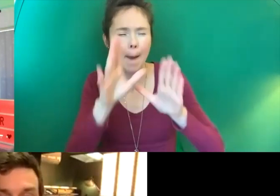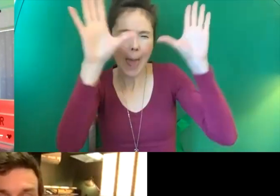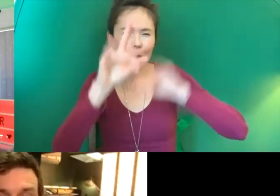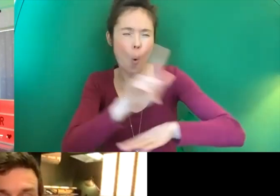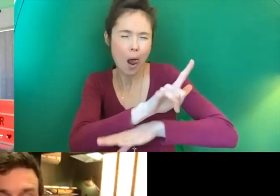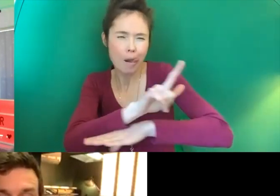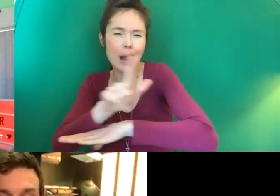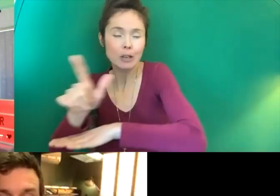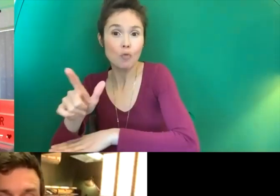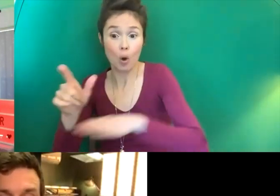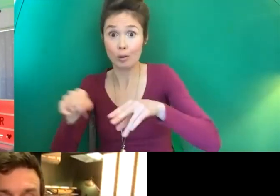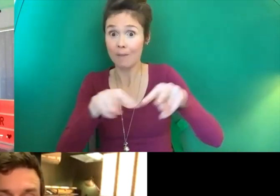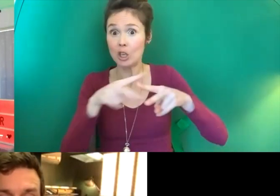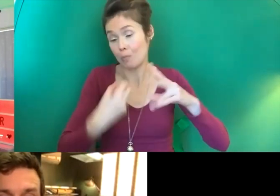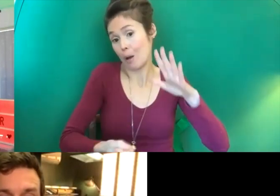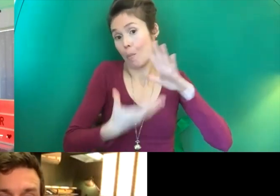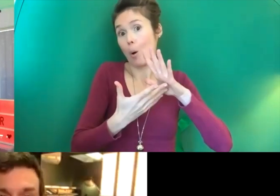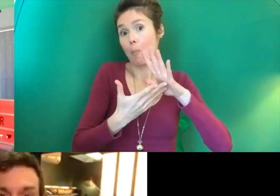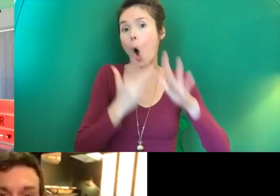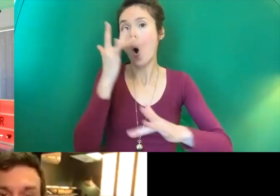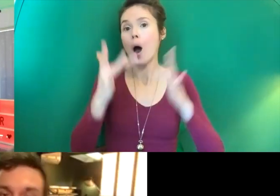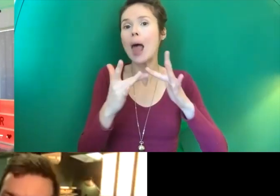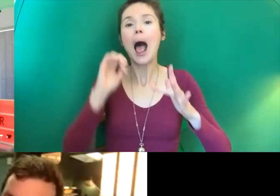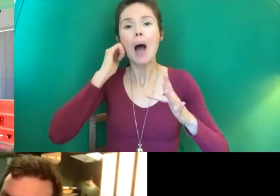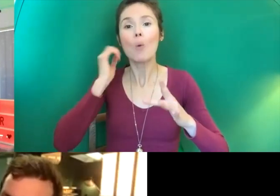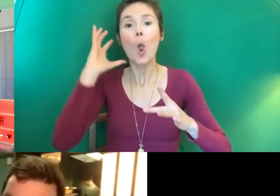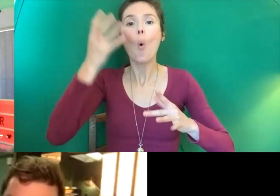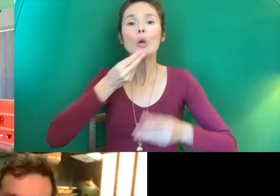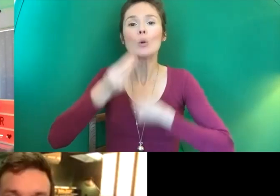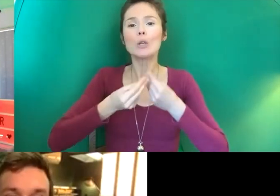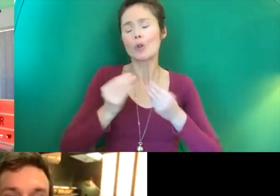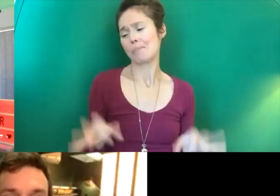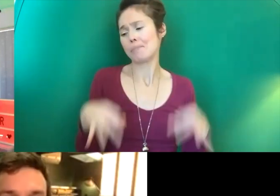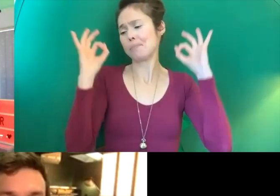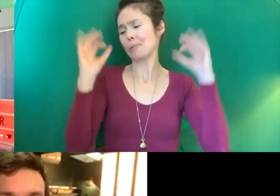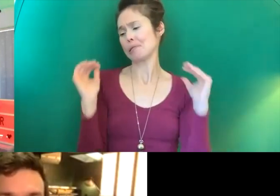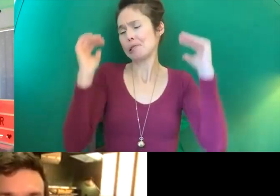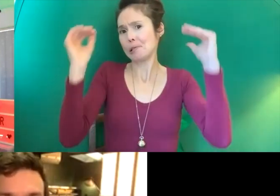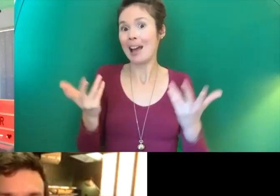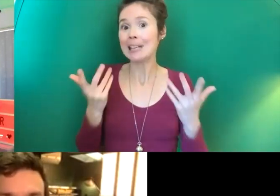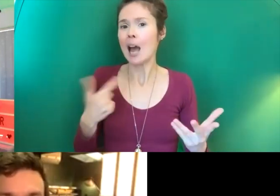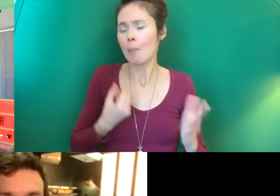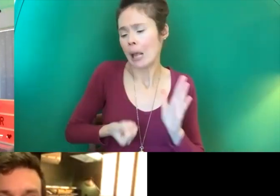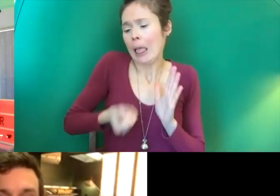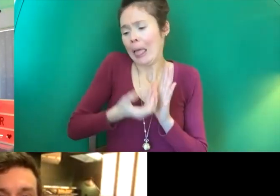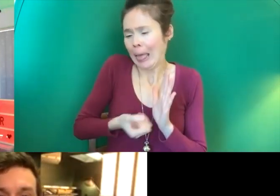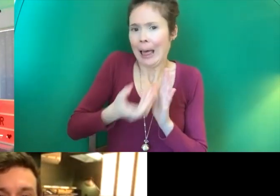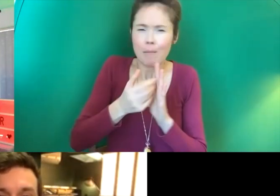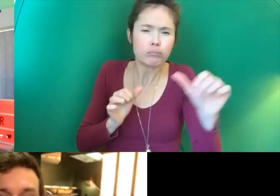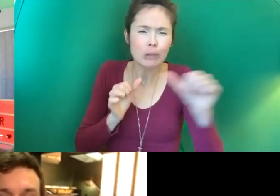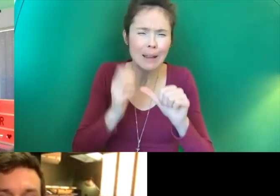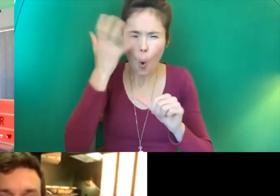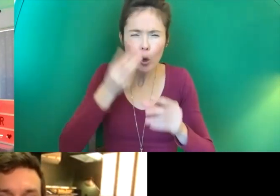there'll be a lot better audio description. I'm going to try and do it the best I can live now for people, just to give you a kind of